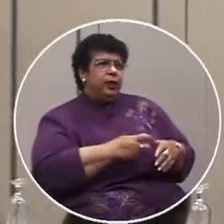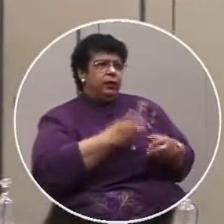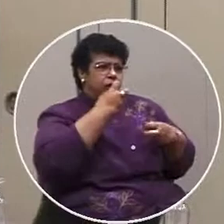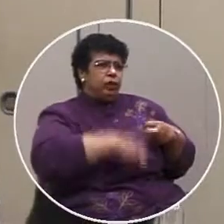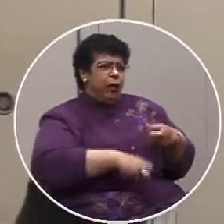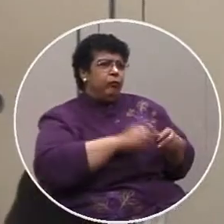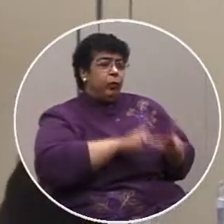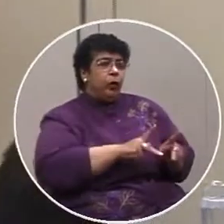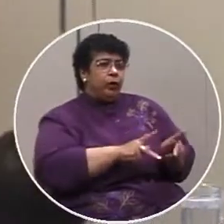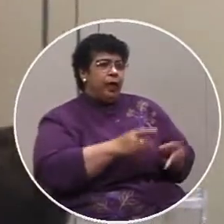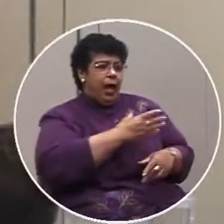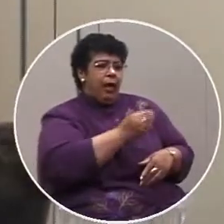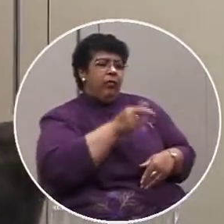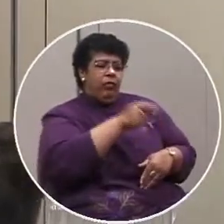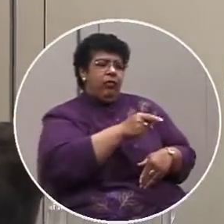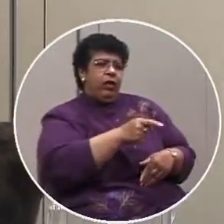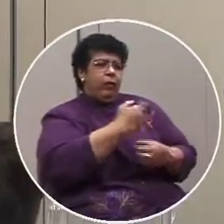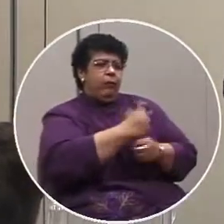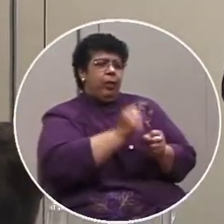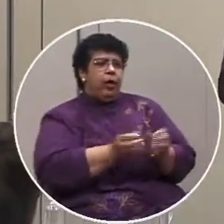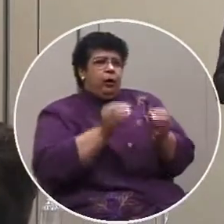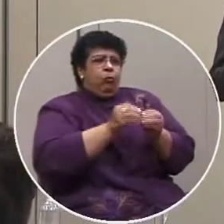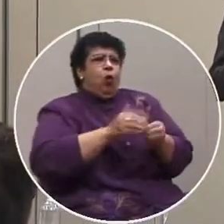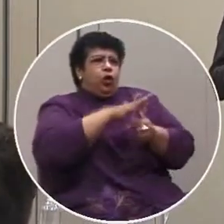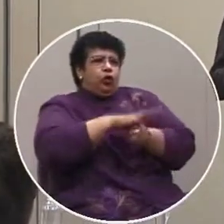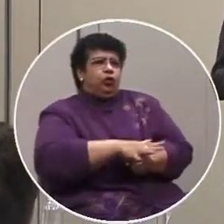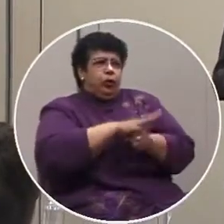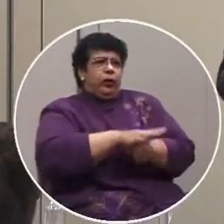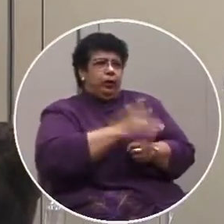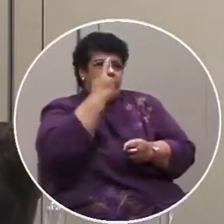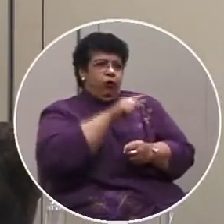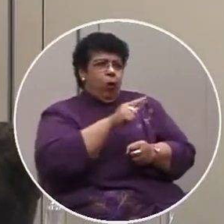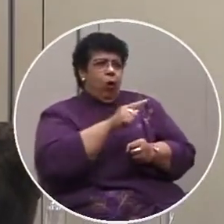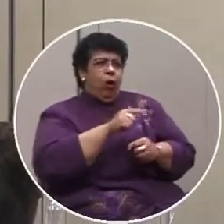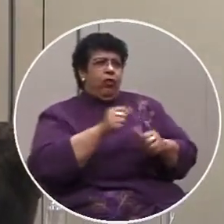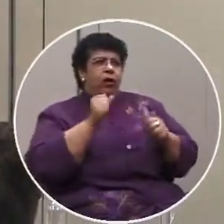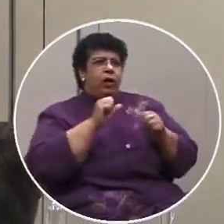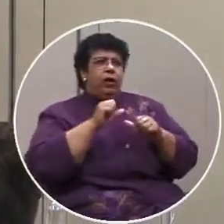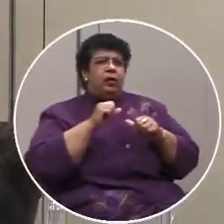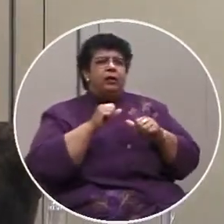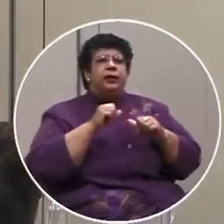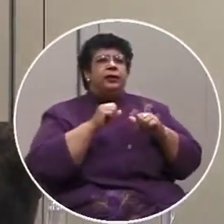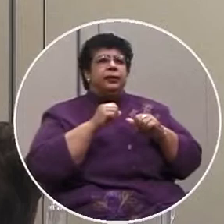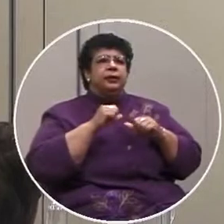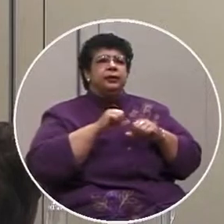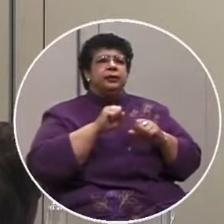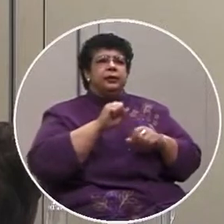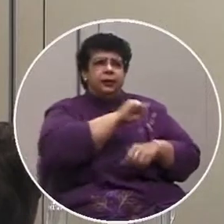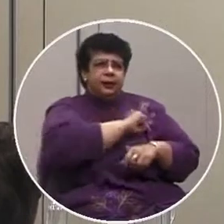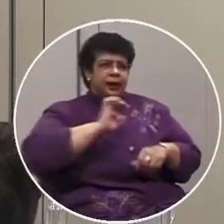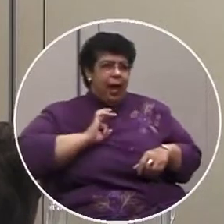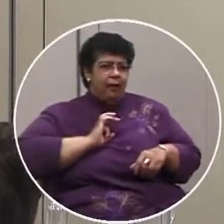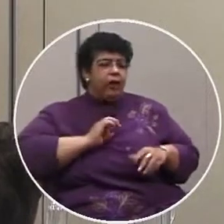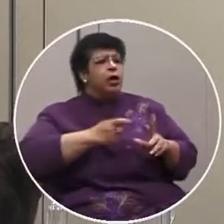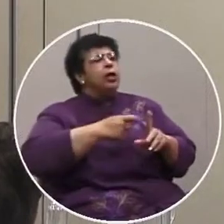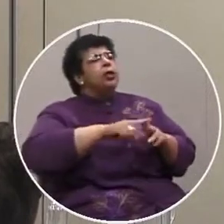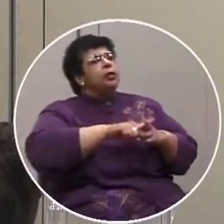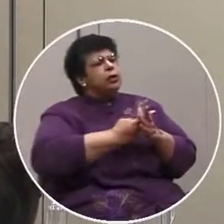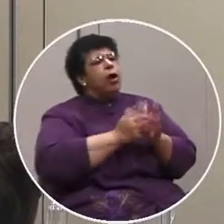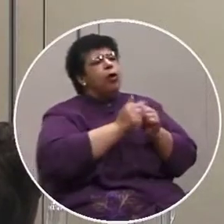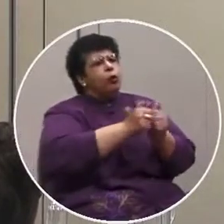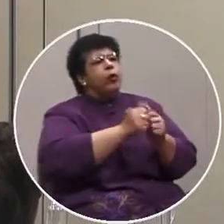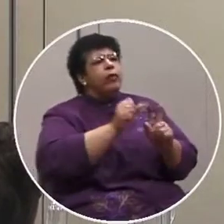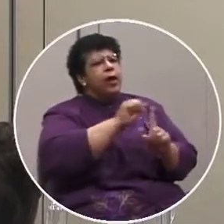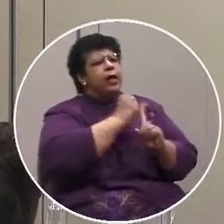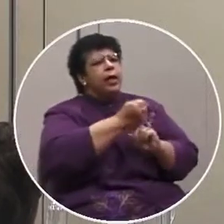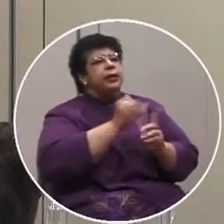most stressors for the staff, that's not always a good place to start. Start with a case that you can be successful on. Start with maybe